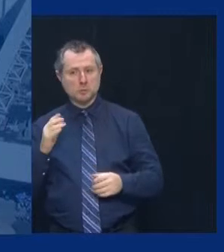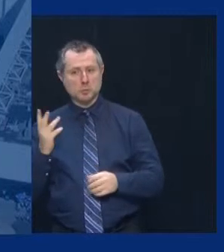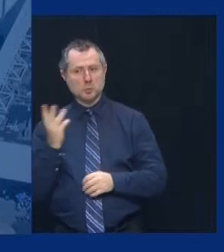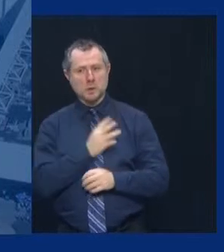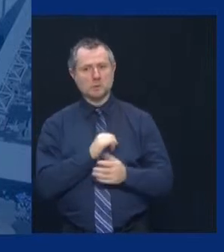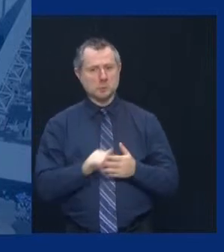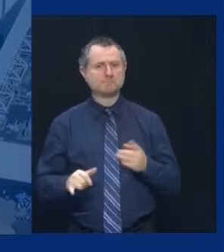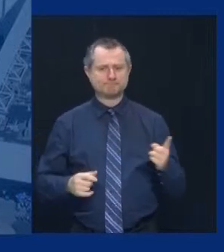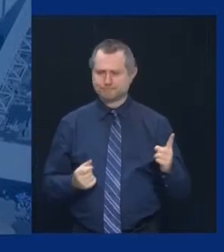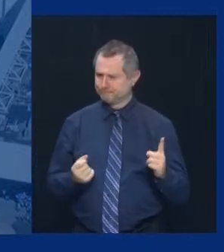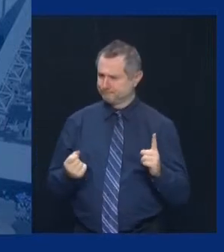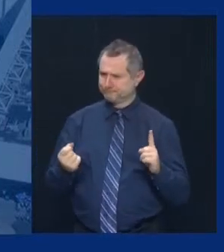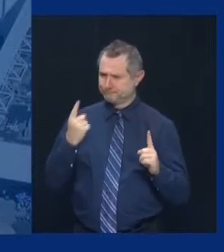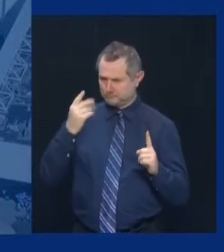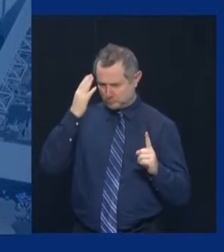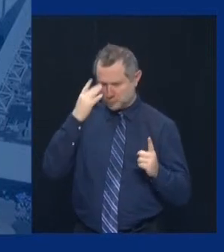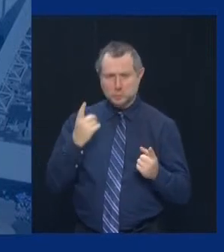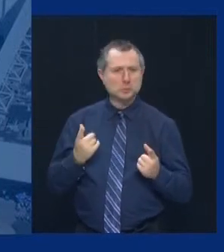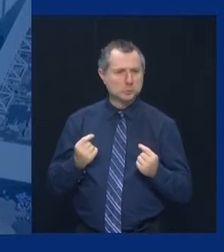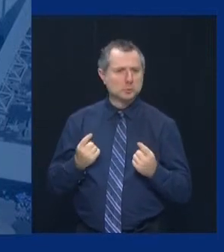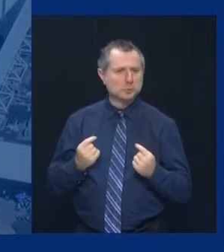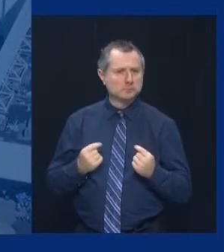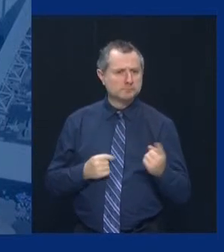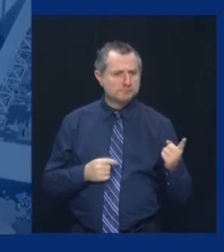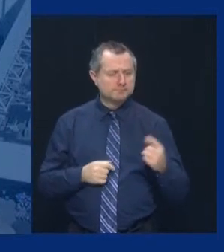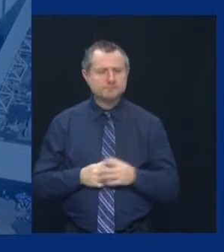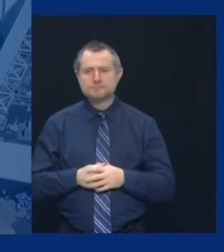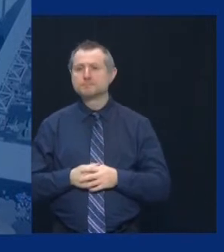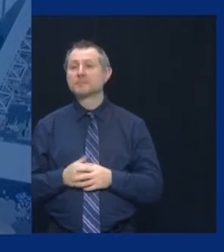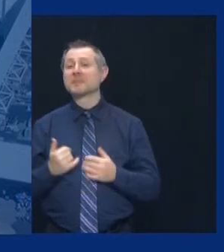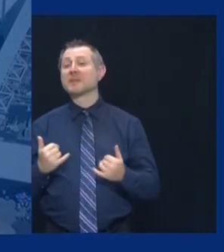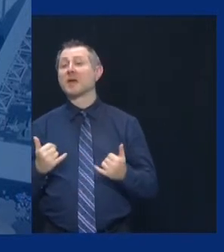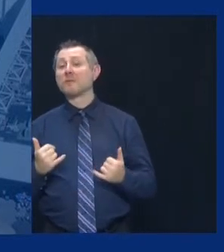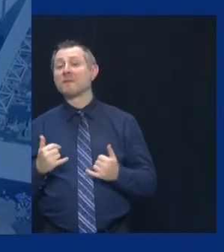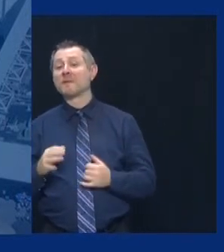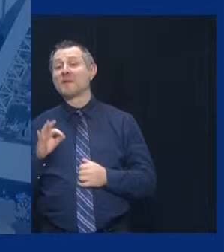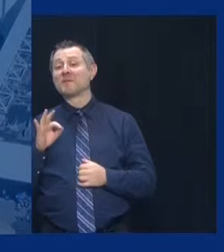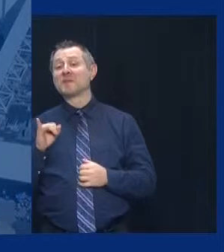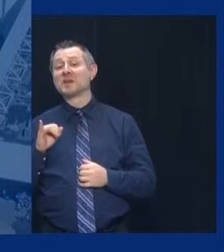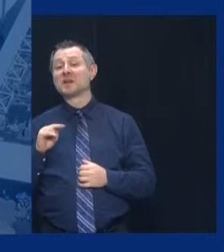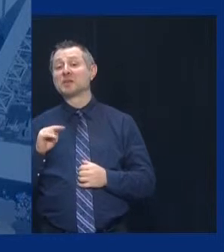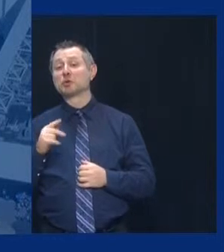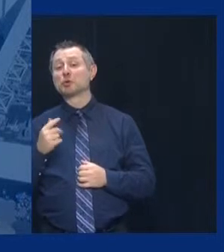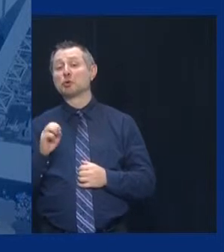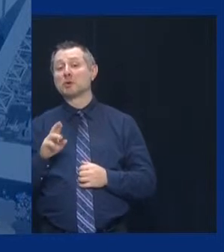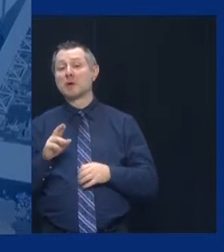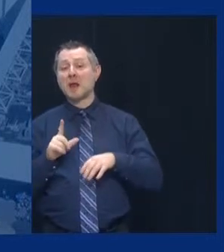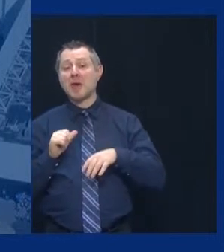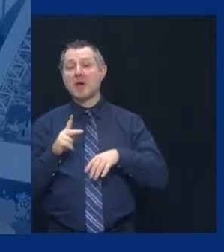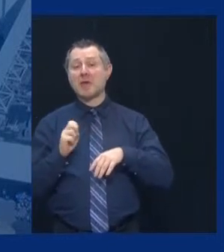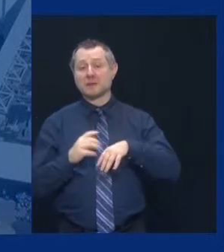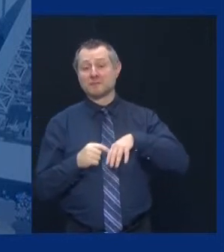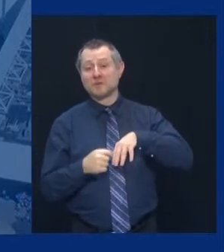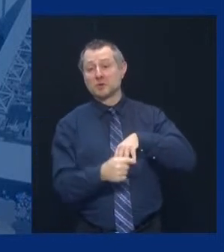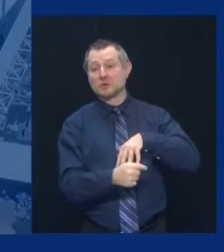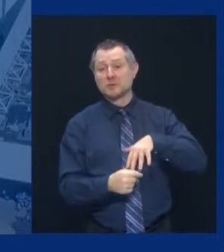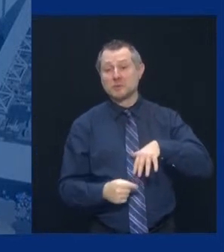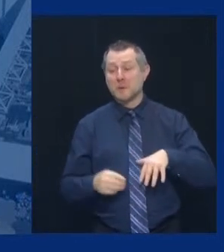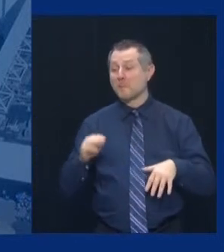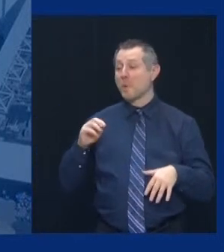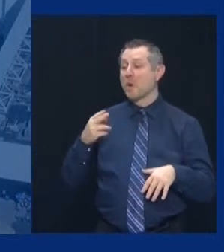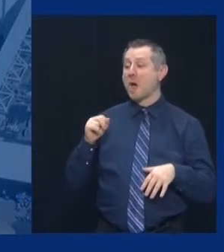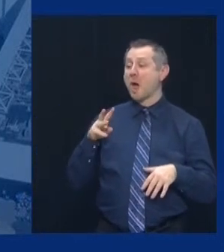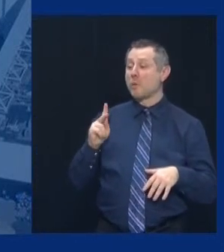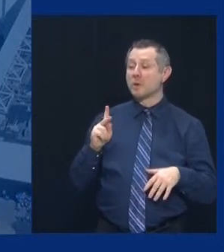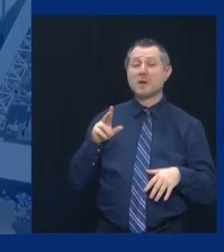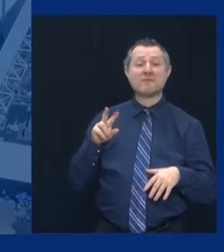heard the message. We now need Finger Lakes to understand it, Mohawk Valley to understand it, Staten Island to understand it,